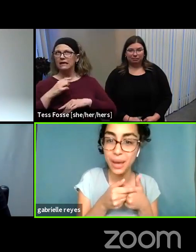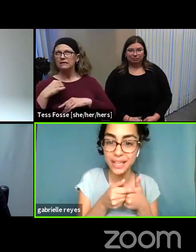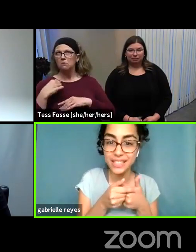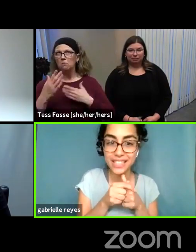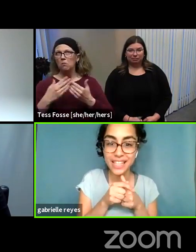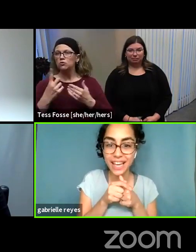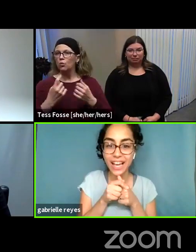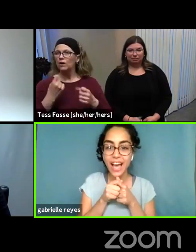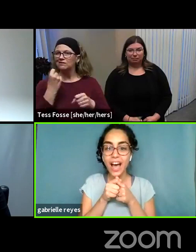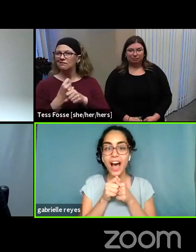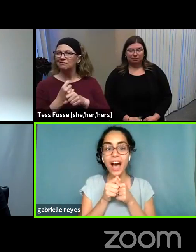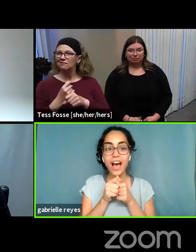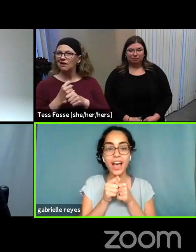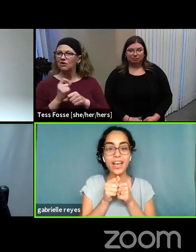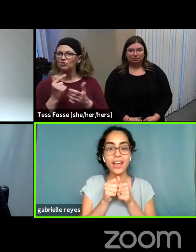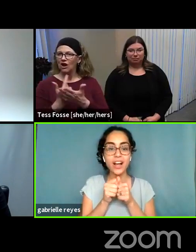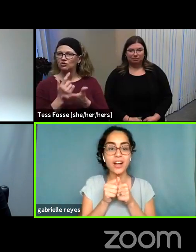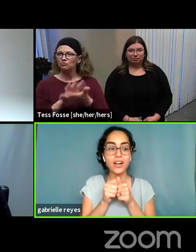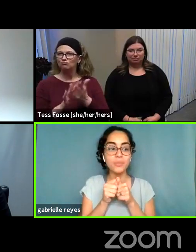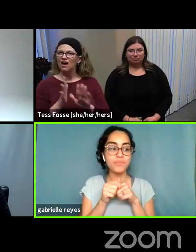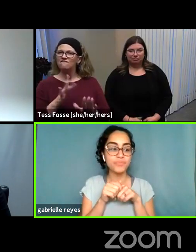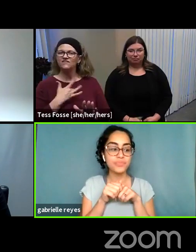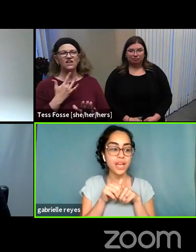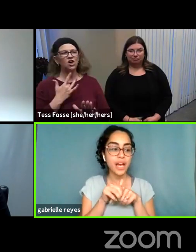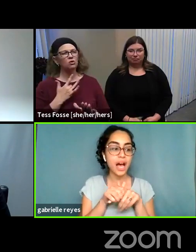graduation, if that makes sense. Like I